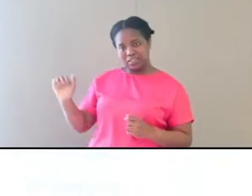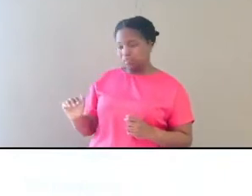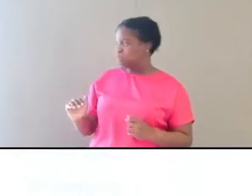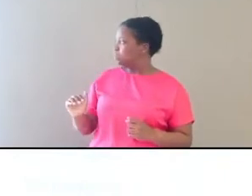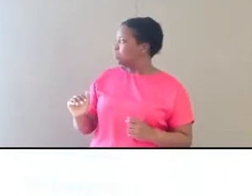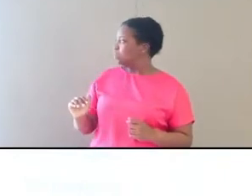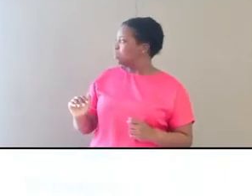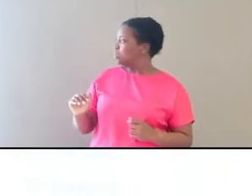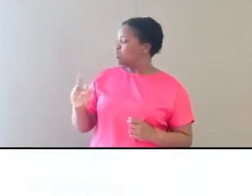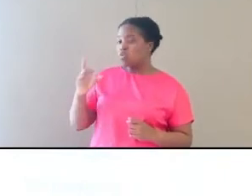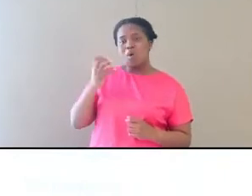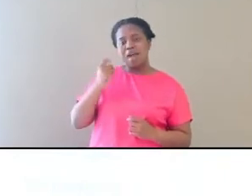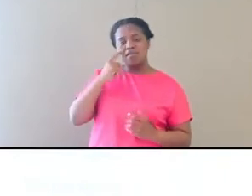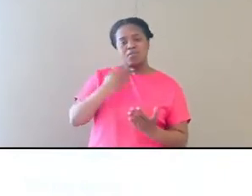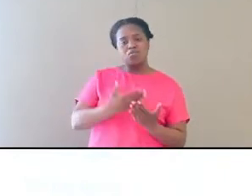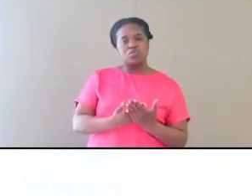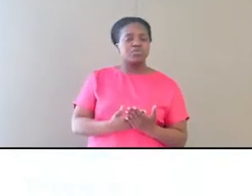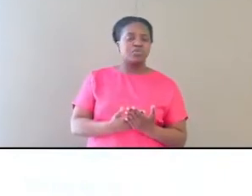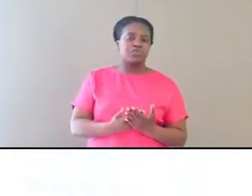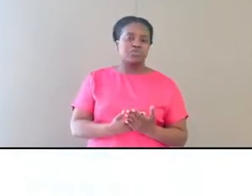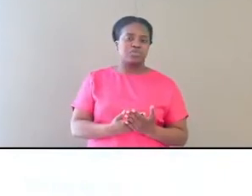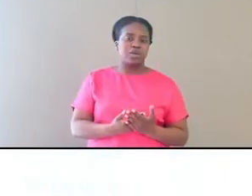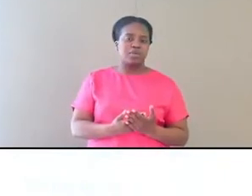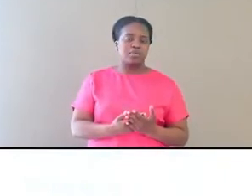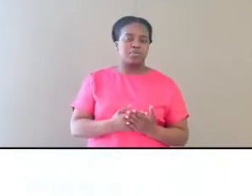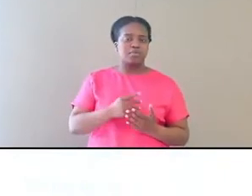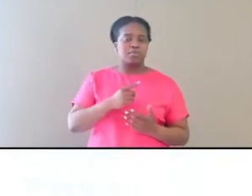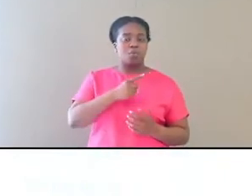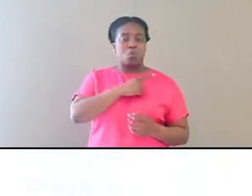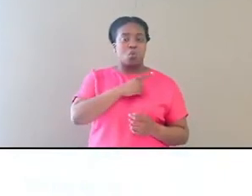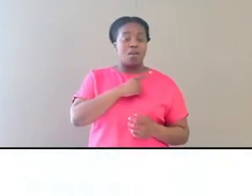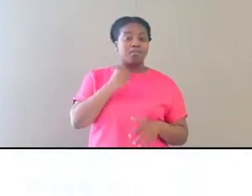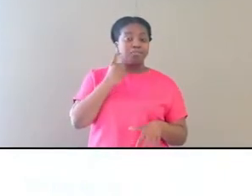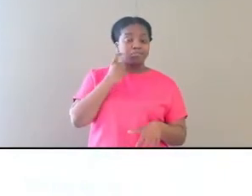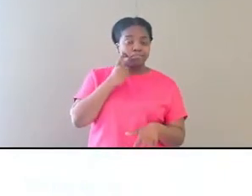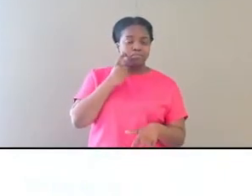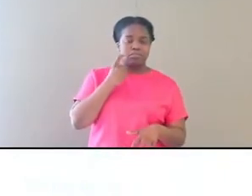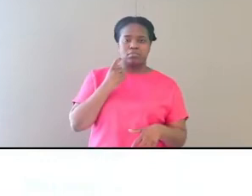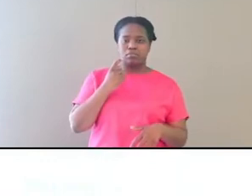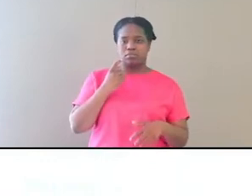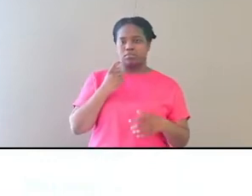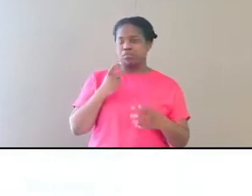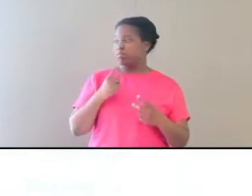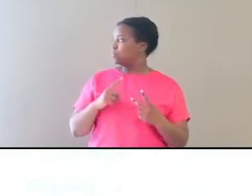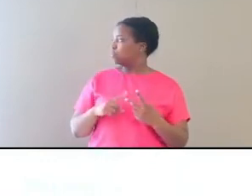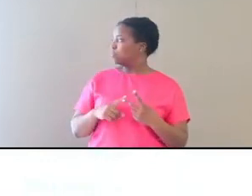So there's evidence, for example, of increased labor force participation. Interestingly,